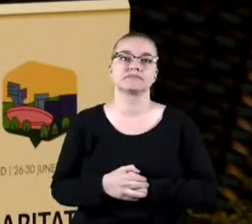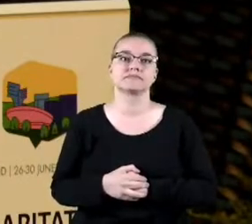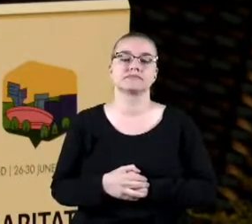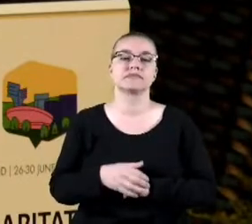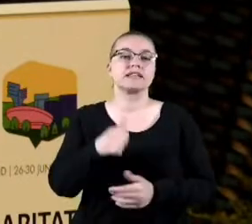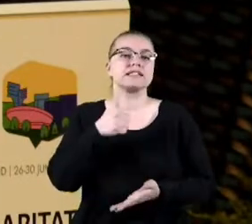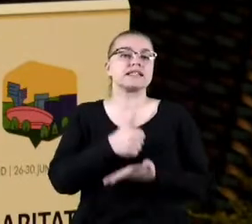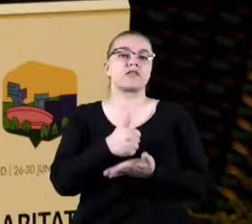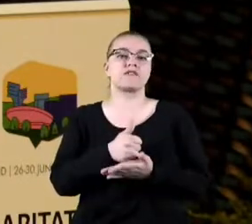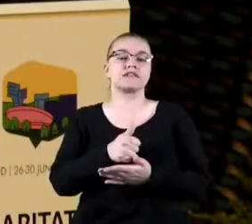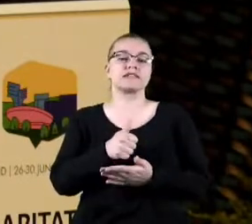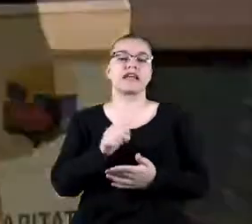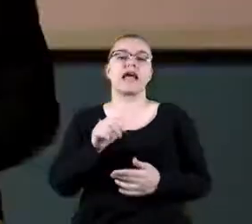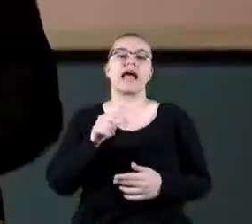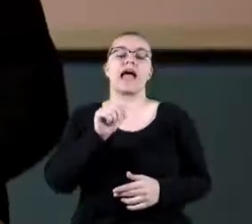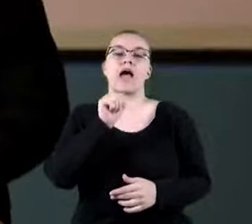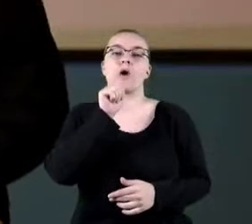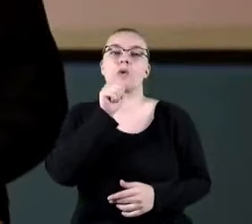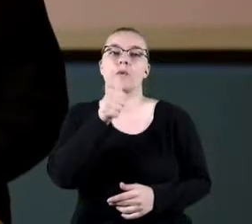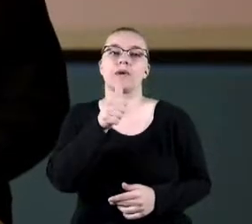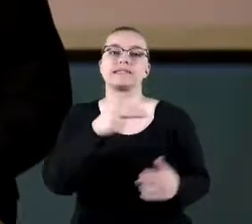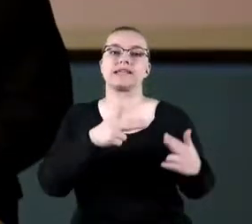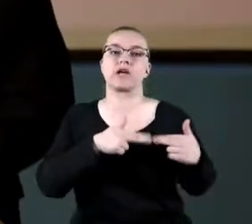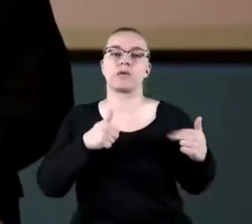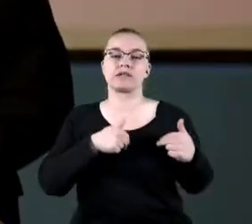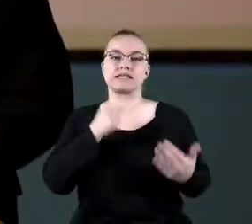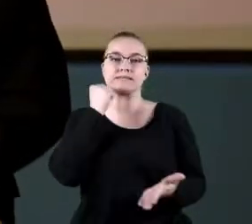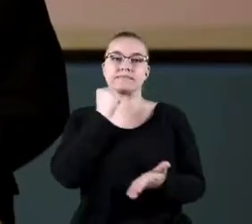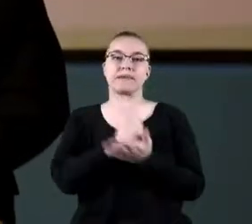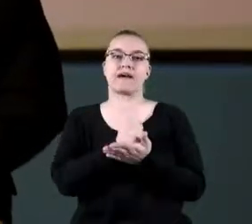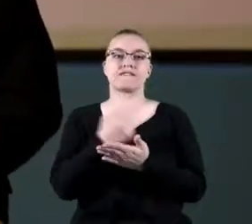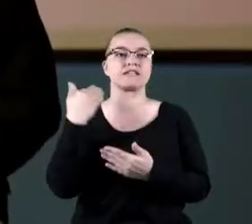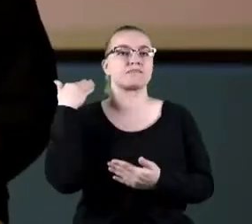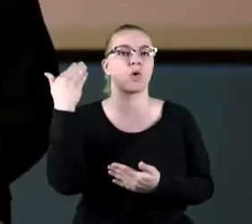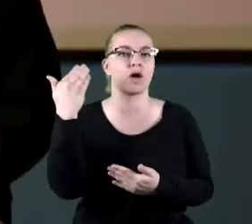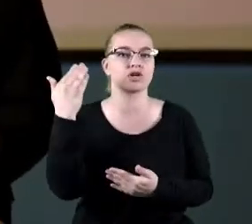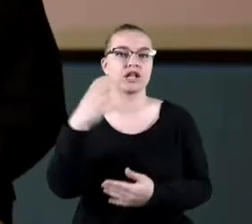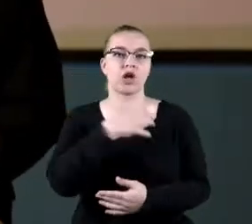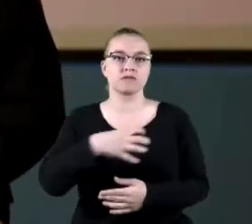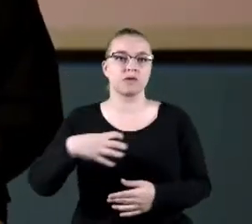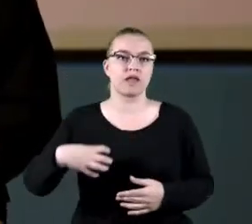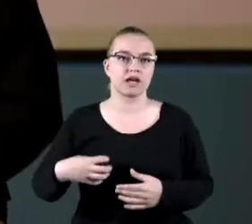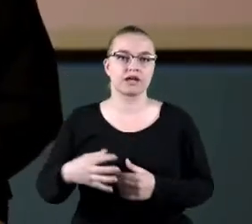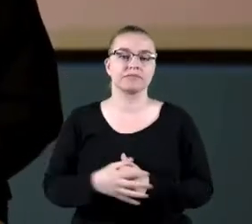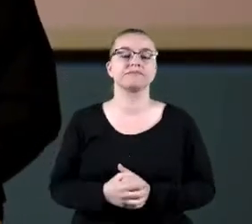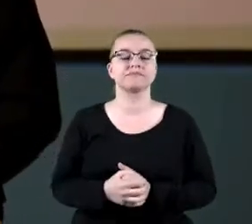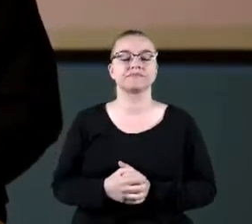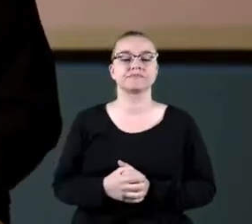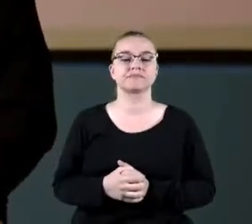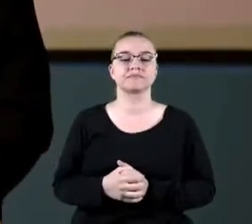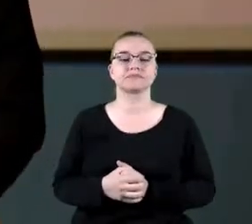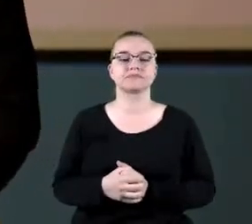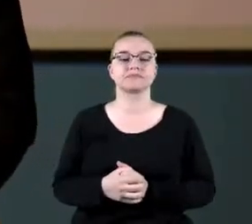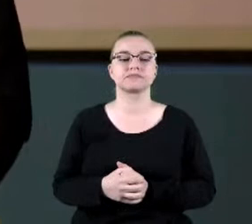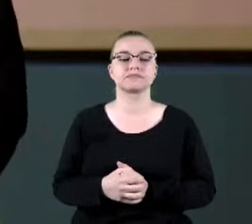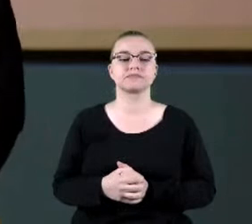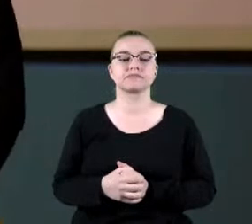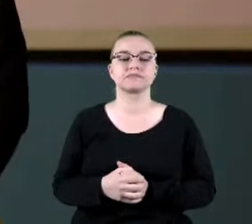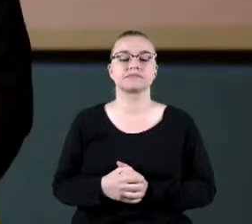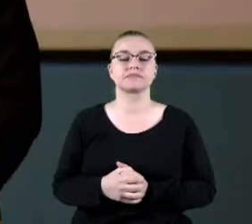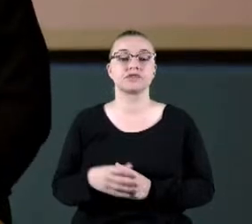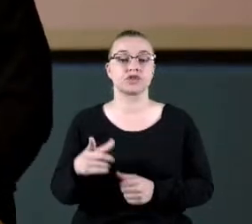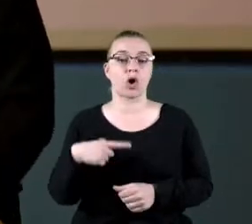is the European house of the civil society organization, social partner, and